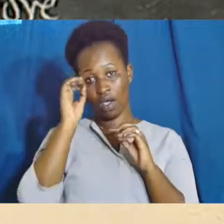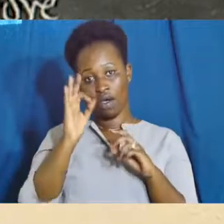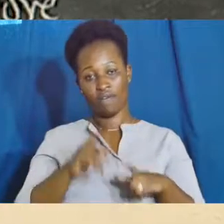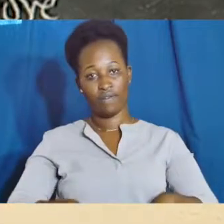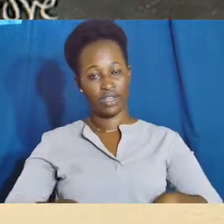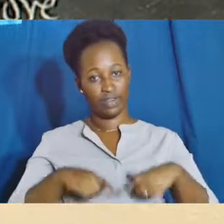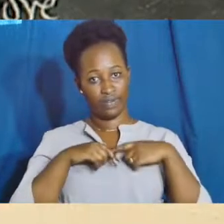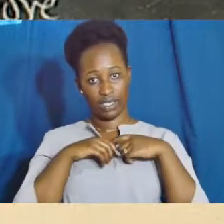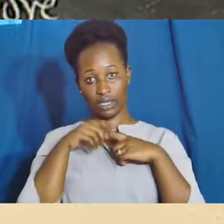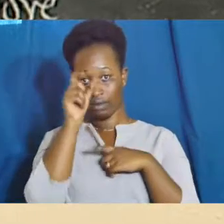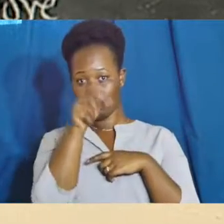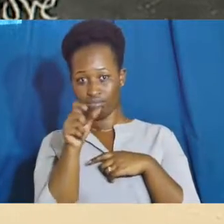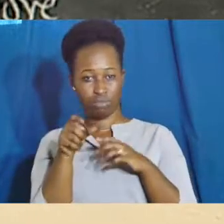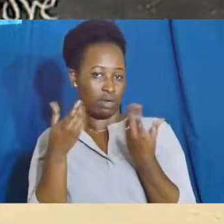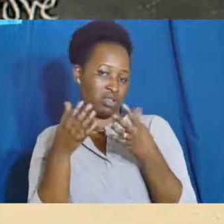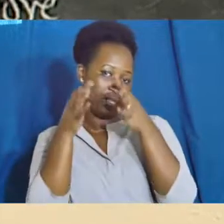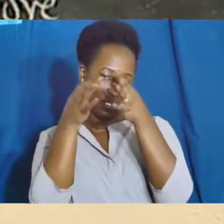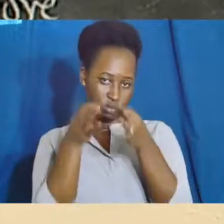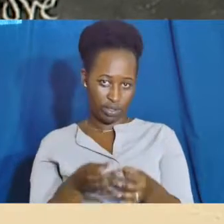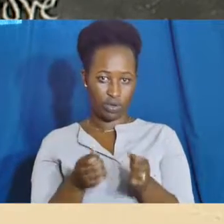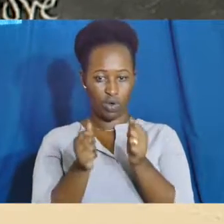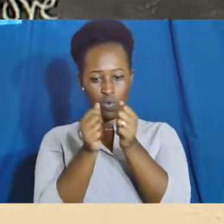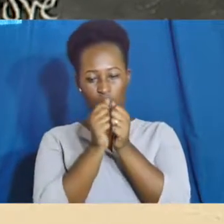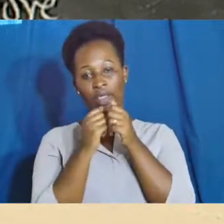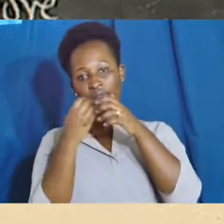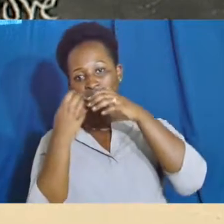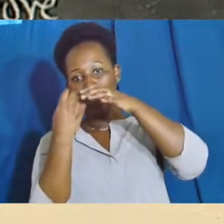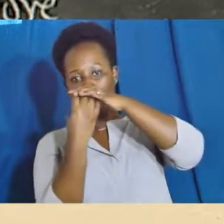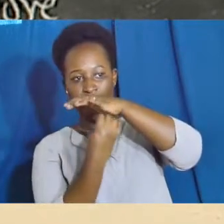living organisms with the environment.